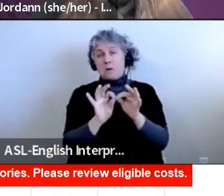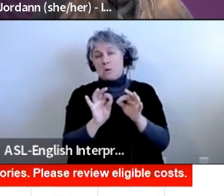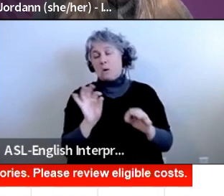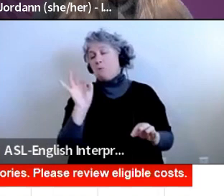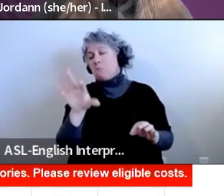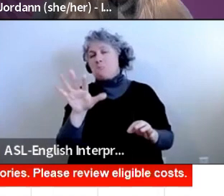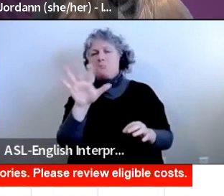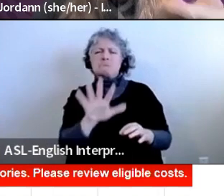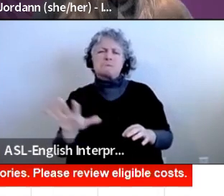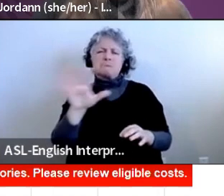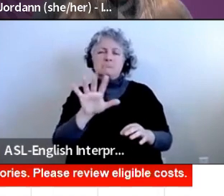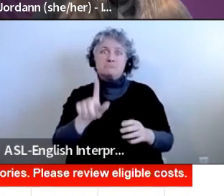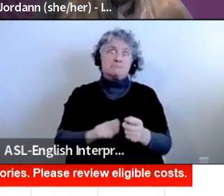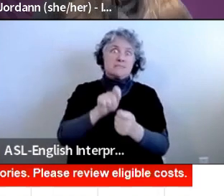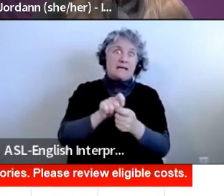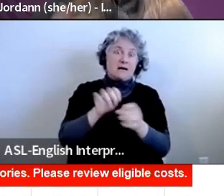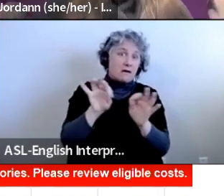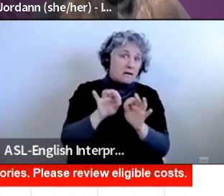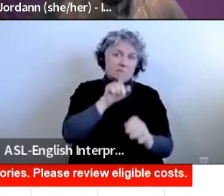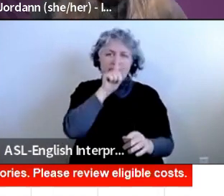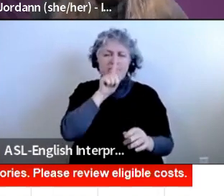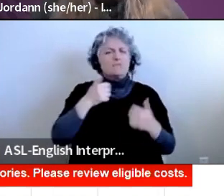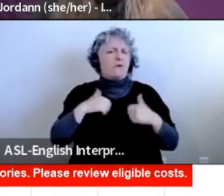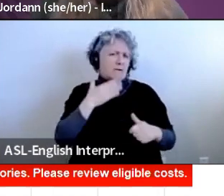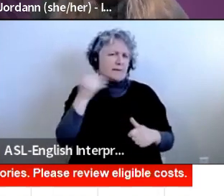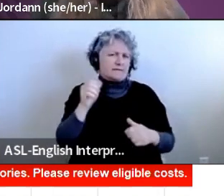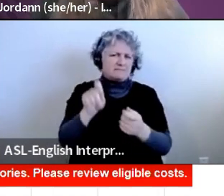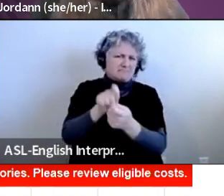concrete cost, but again, do the best you can.